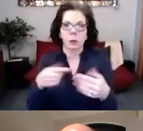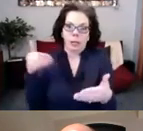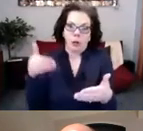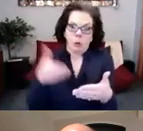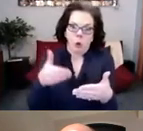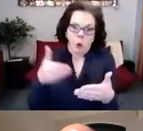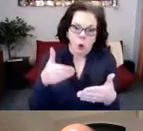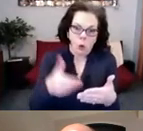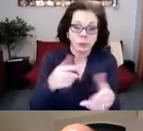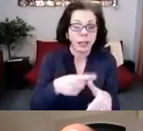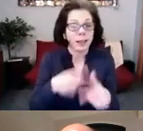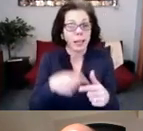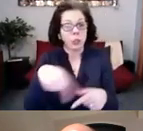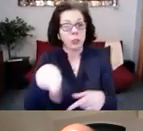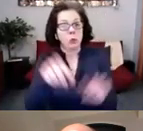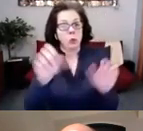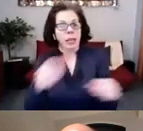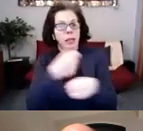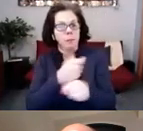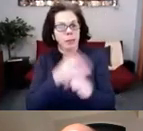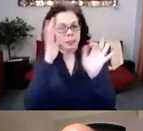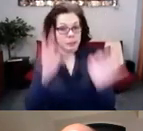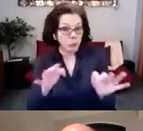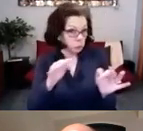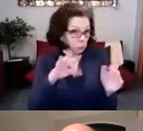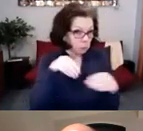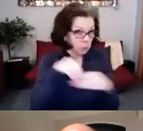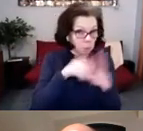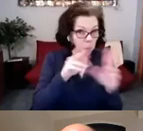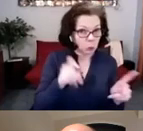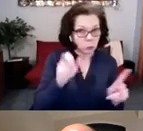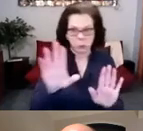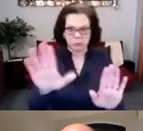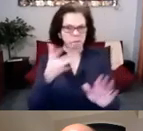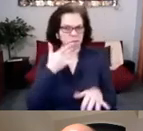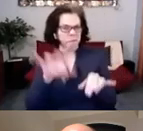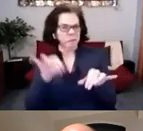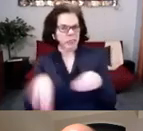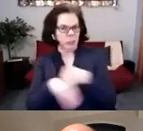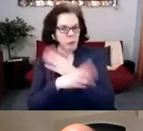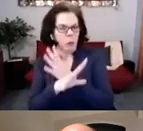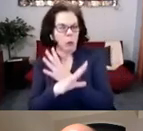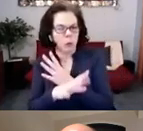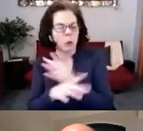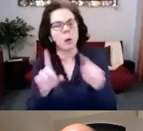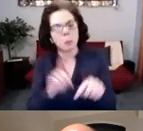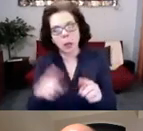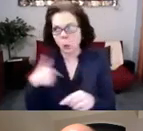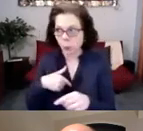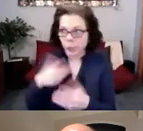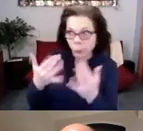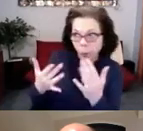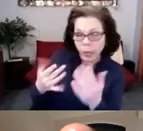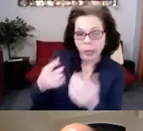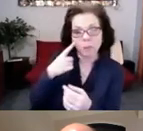able to make a choice as a family. And those options will always be based on the local data and the guidance we receive from the Board of